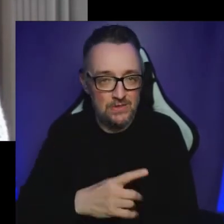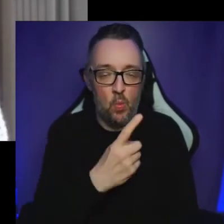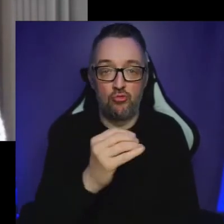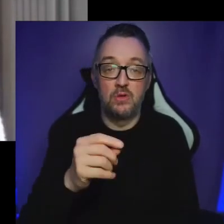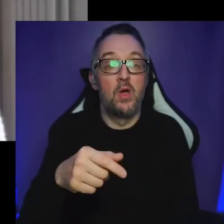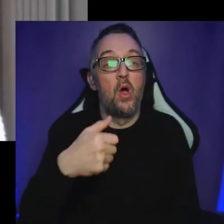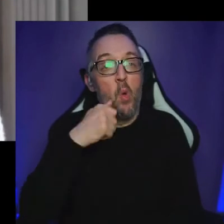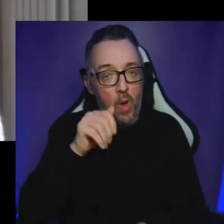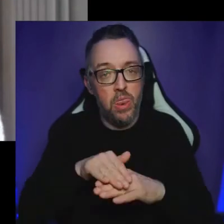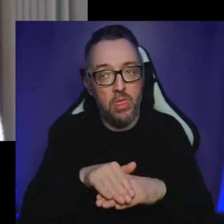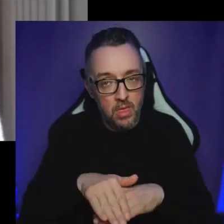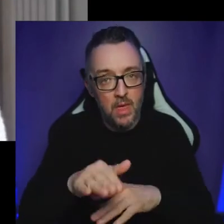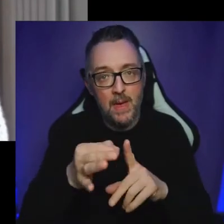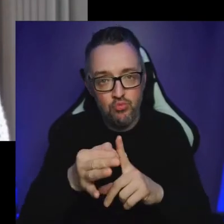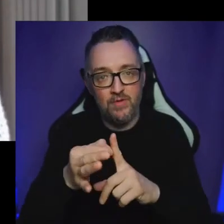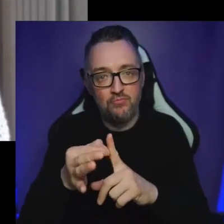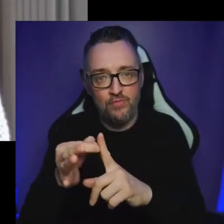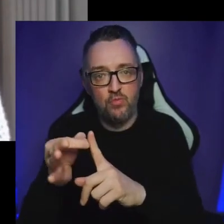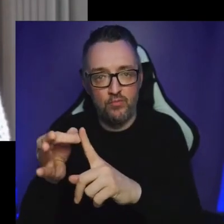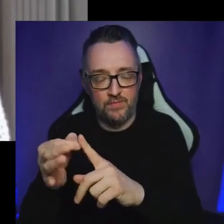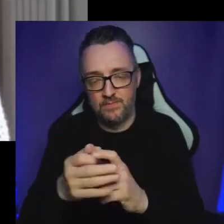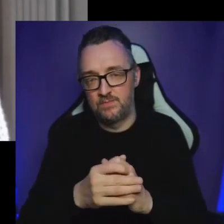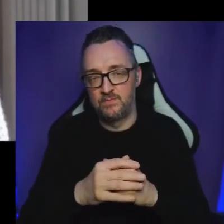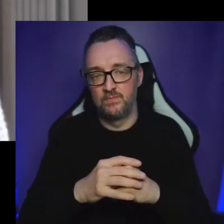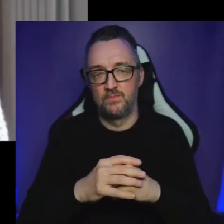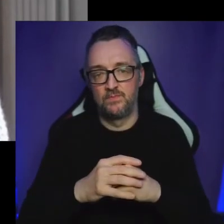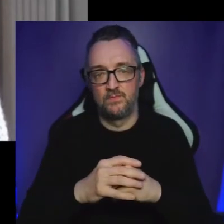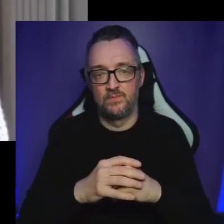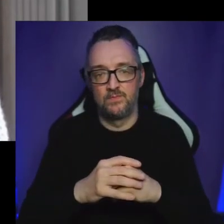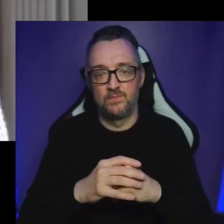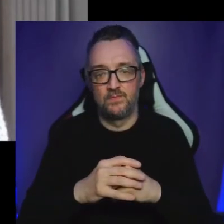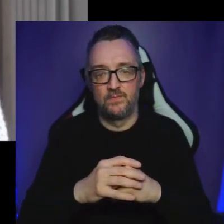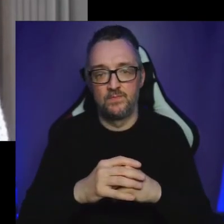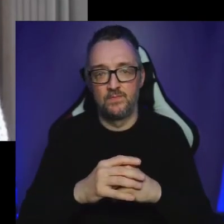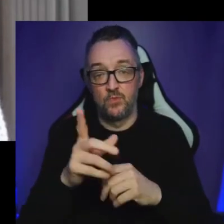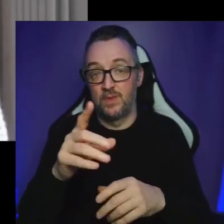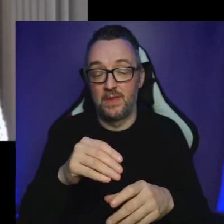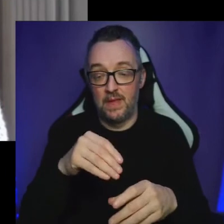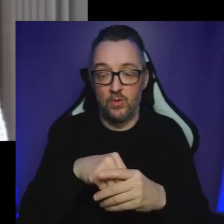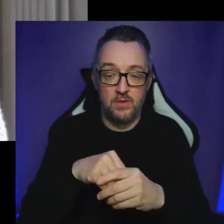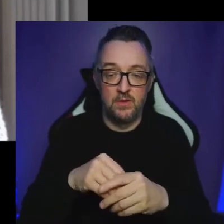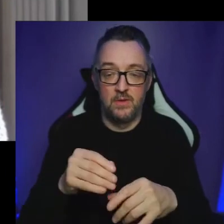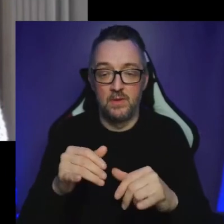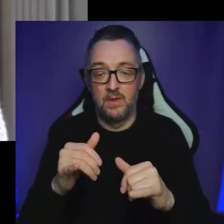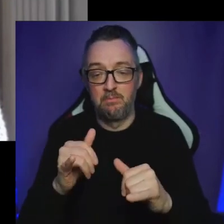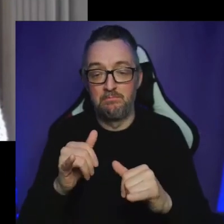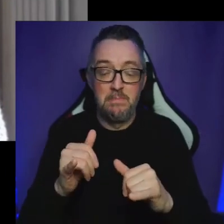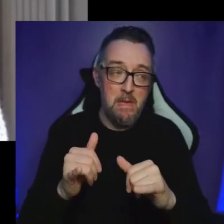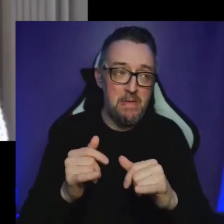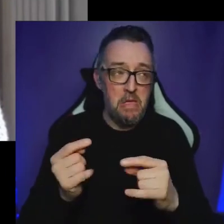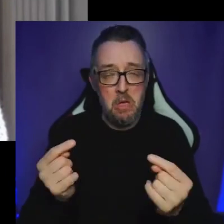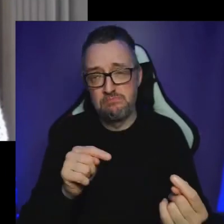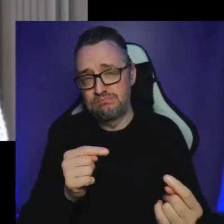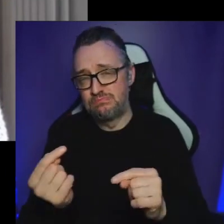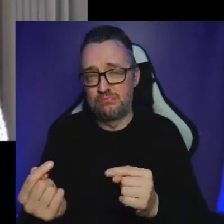as the statistical models just keep improving. I think within that, and it might be controversial and it's